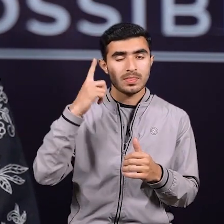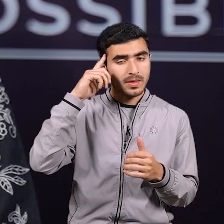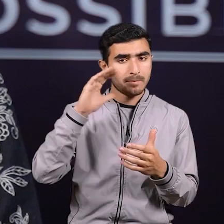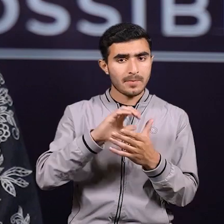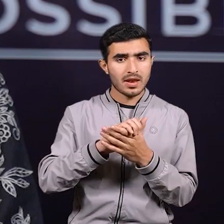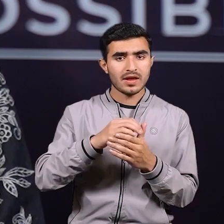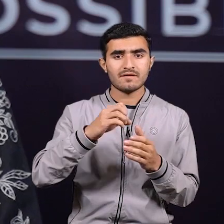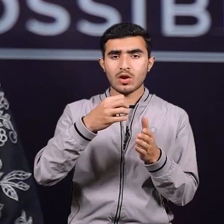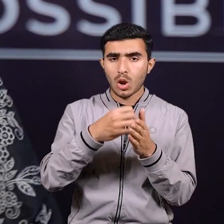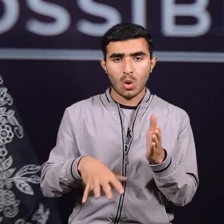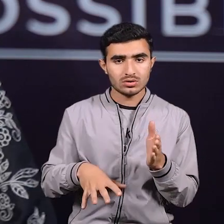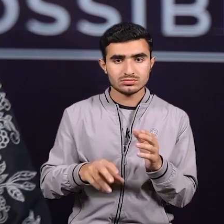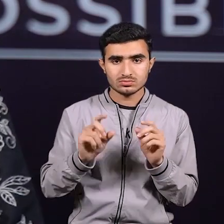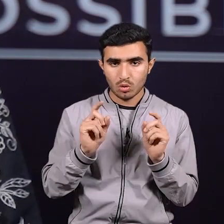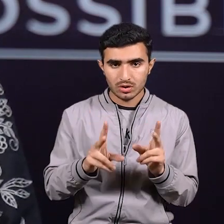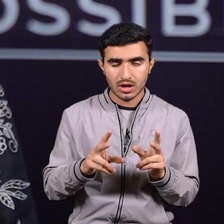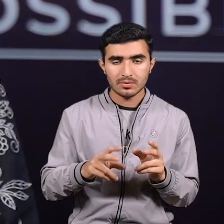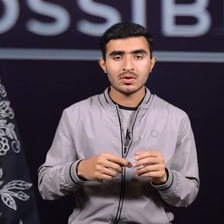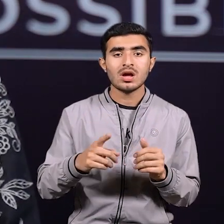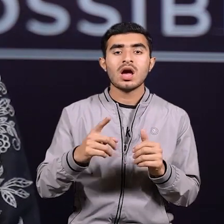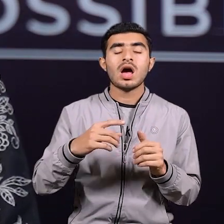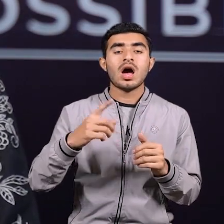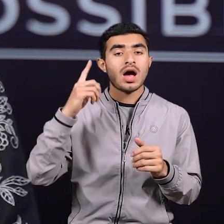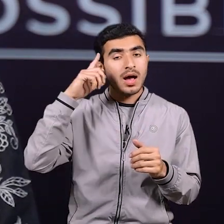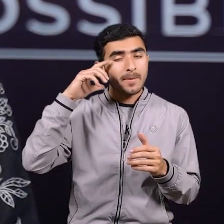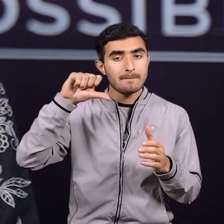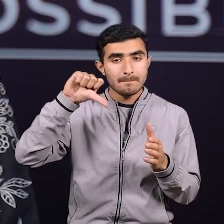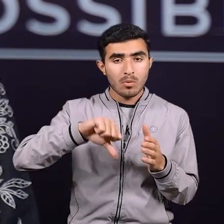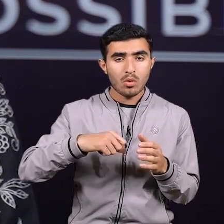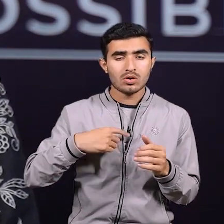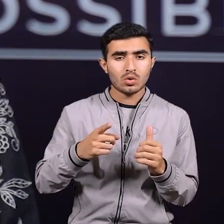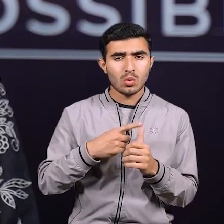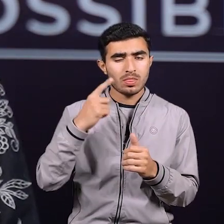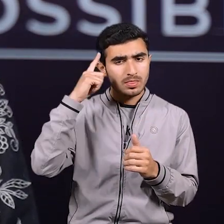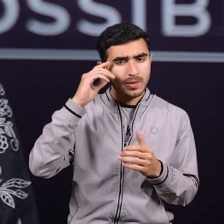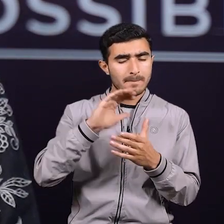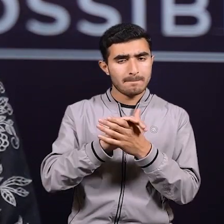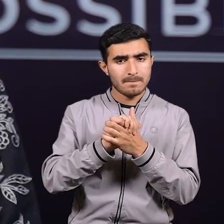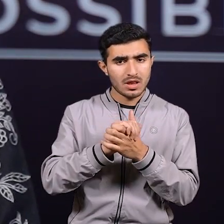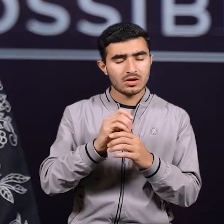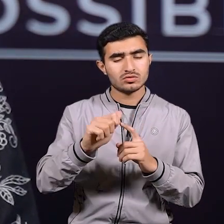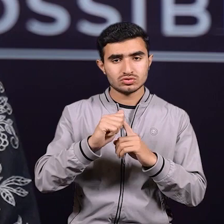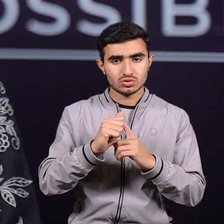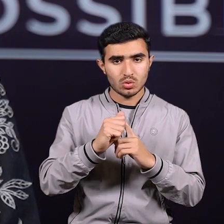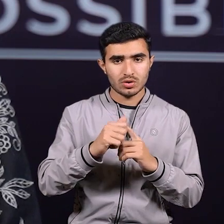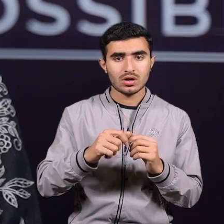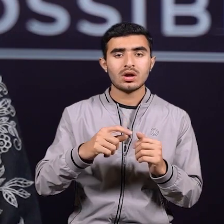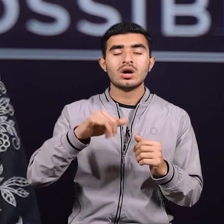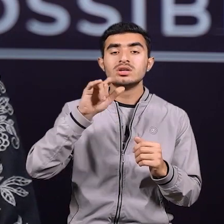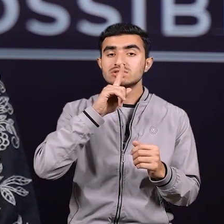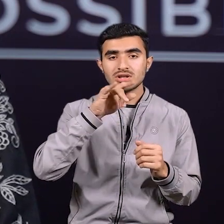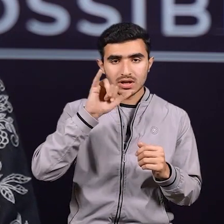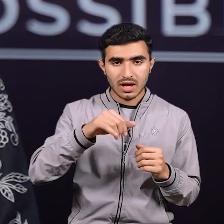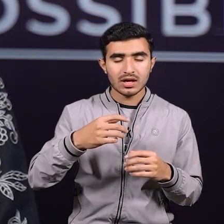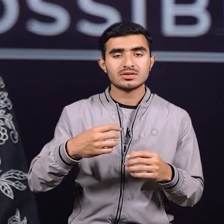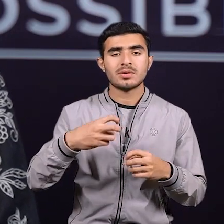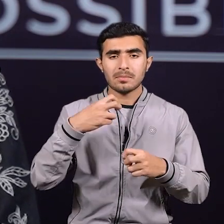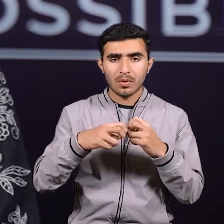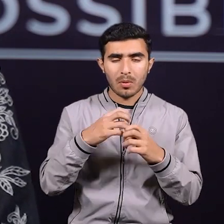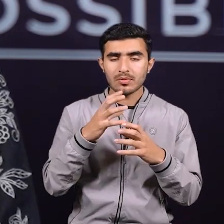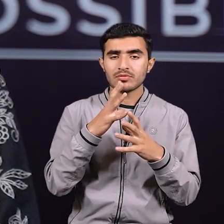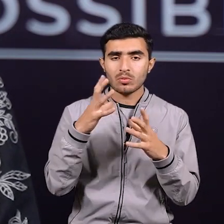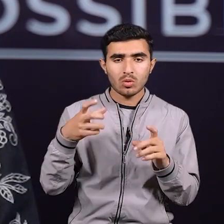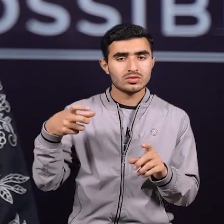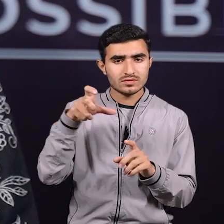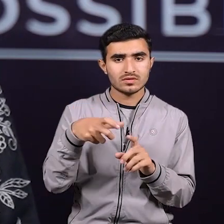aati hain. And failure is a part of success. I think I have failed so much over the years, and I